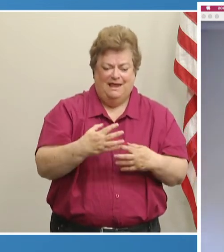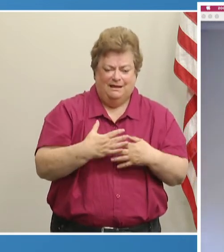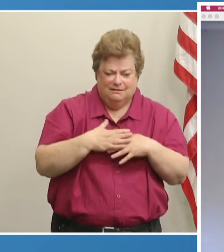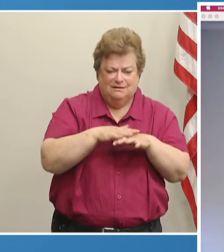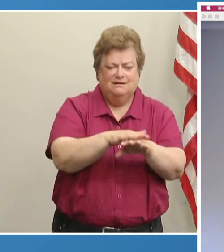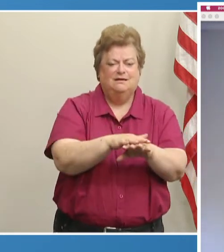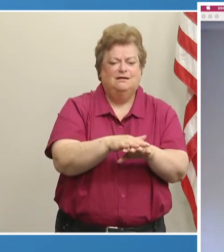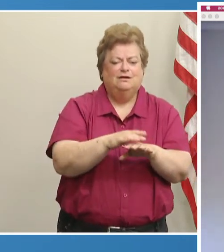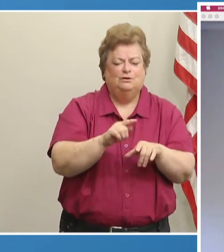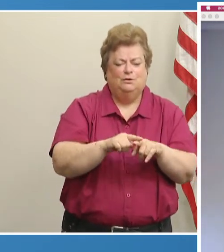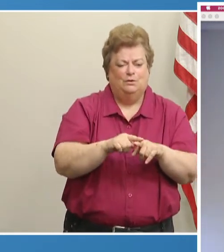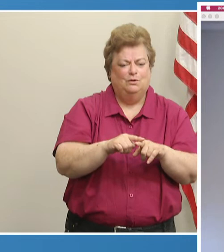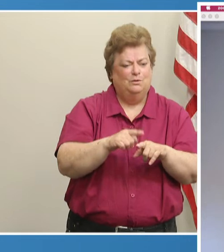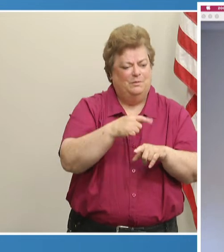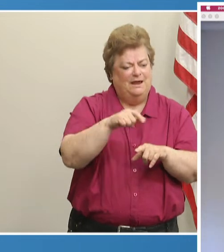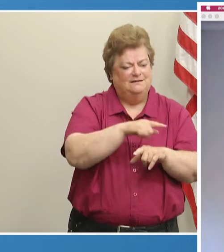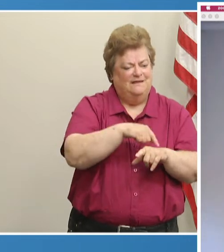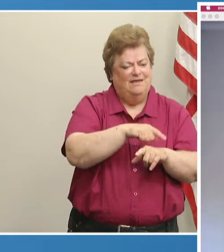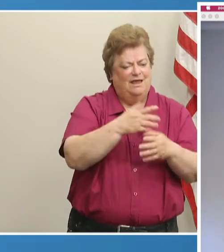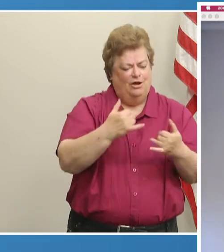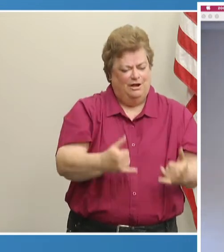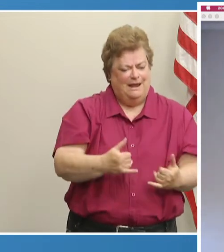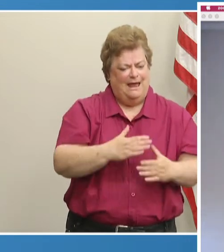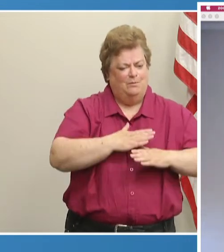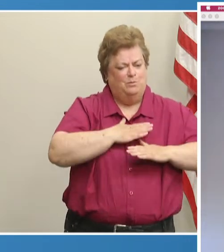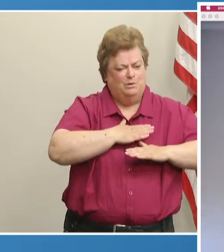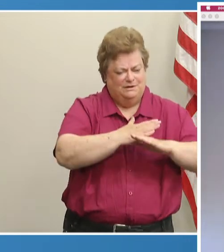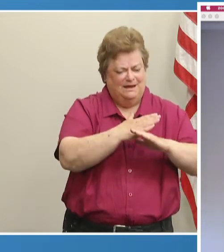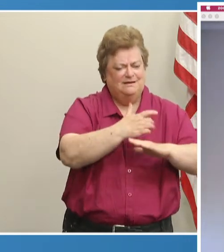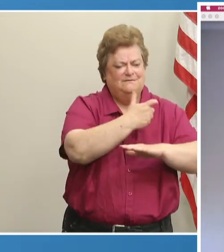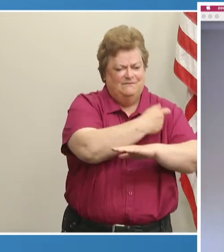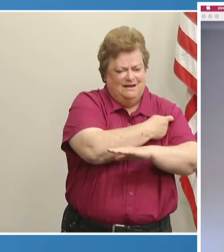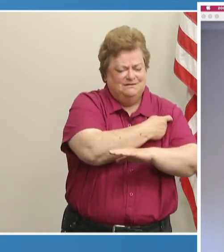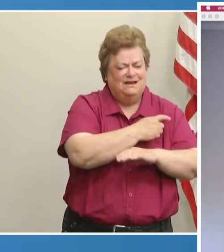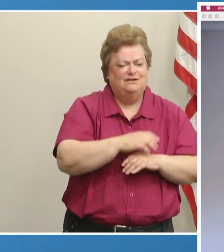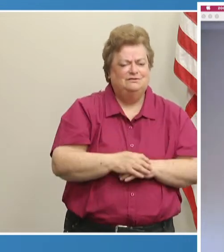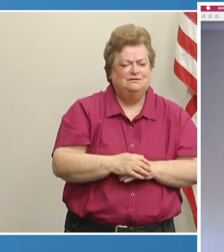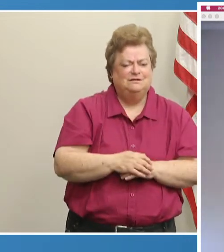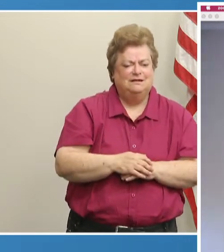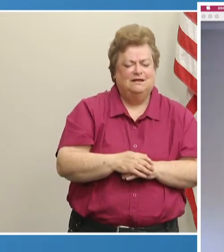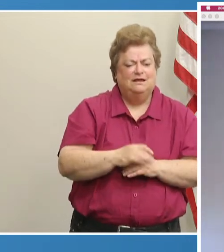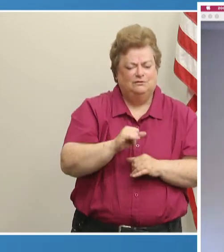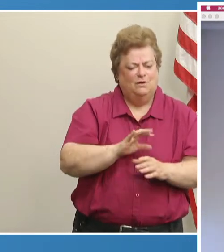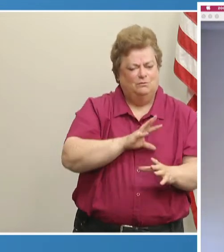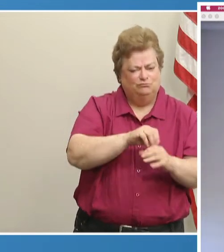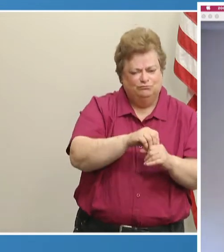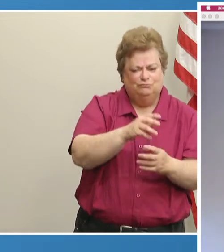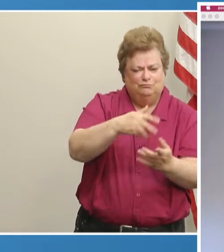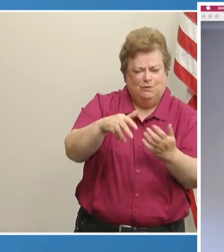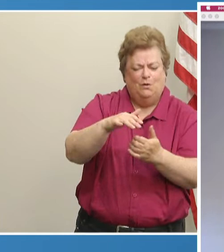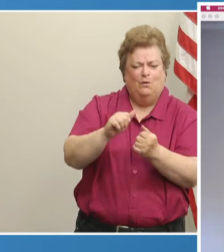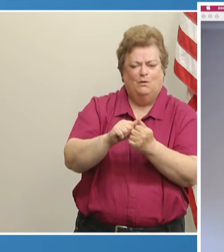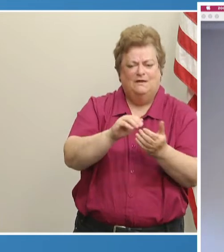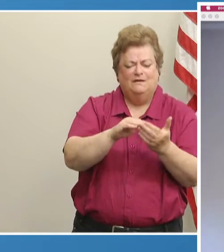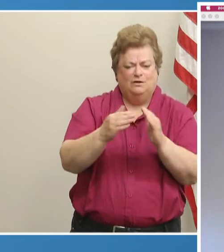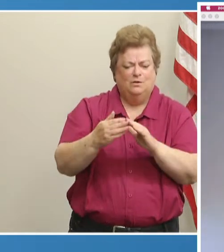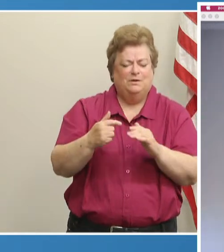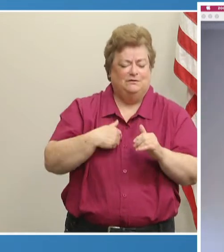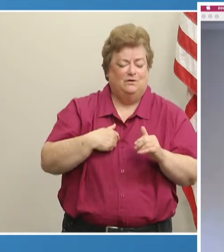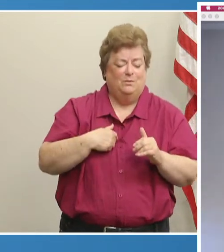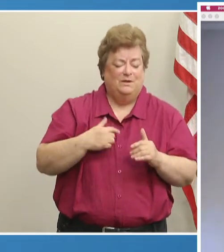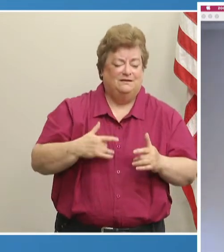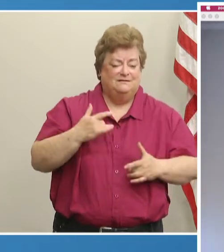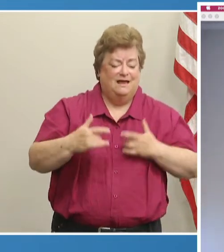of protected, vaccinated individuals and promoting herd immunity in our community is so important. So I'm really excited about